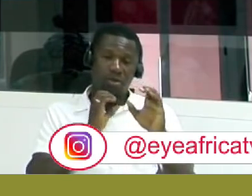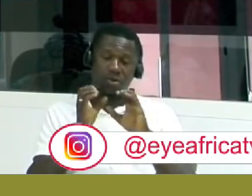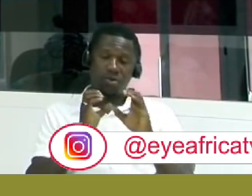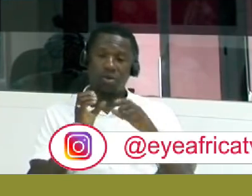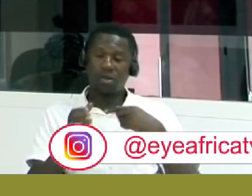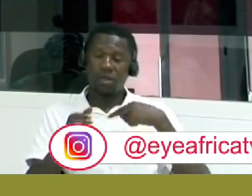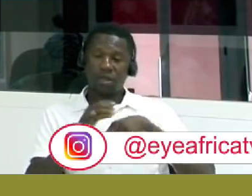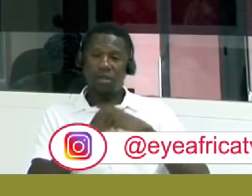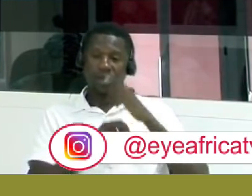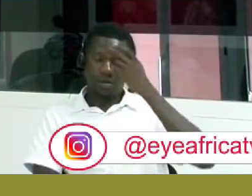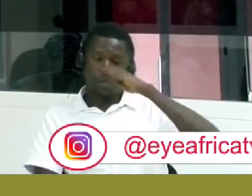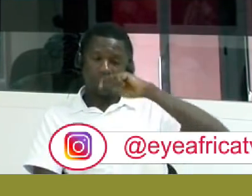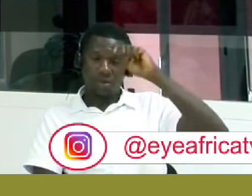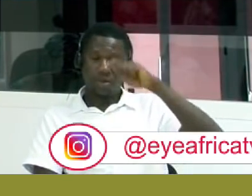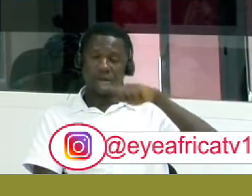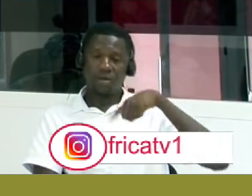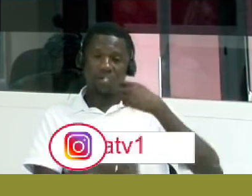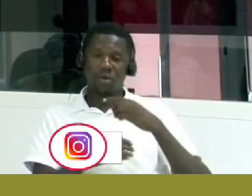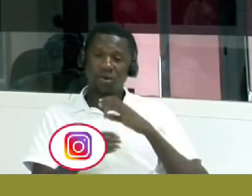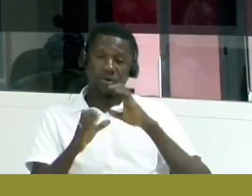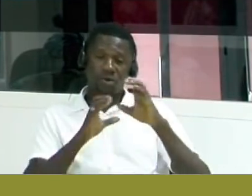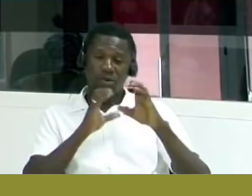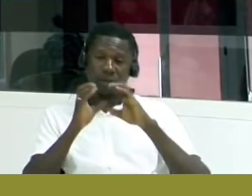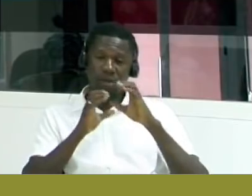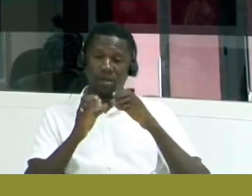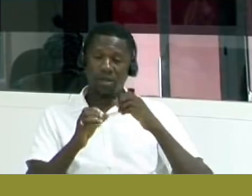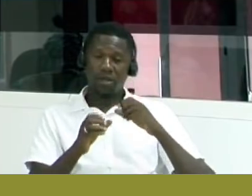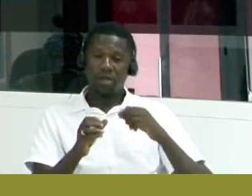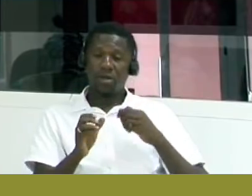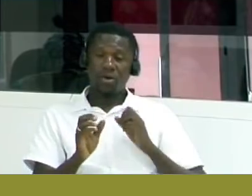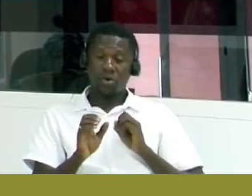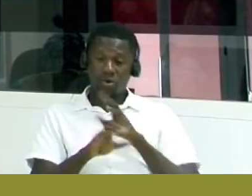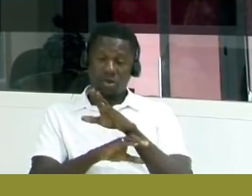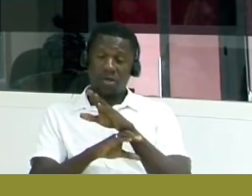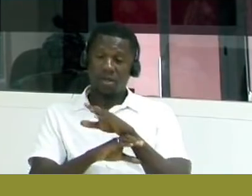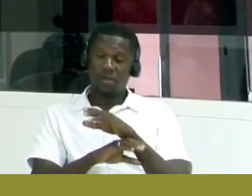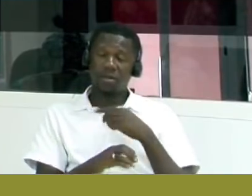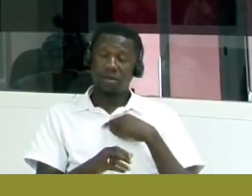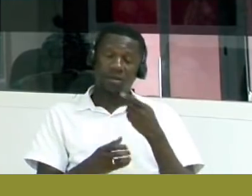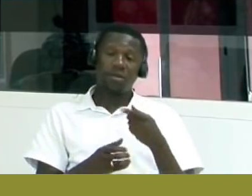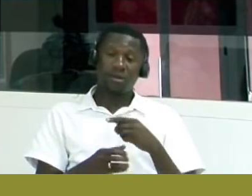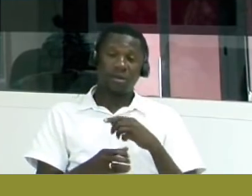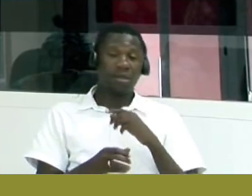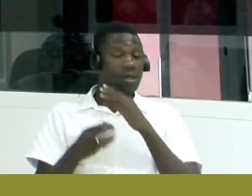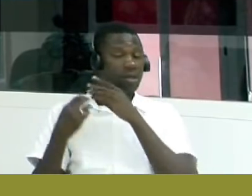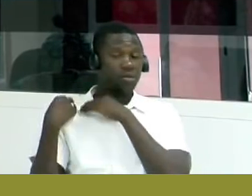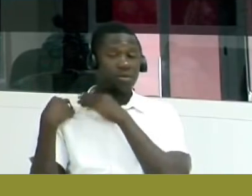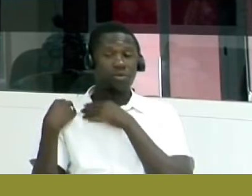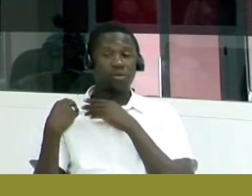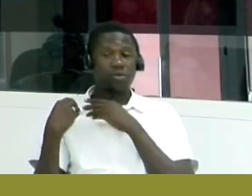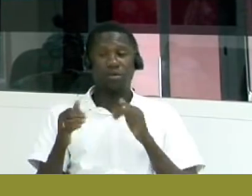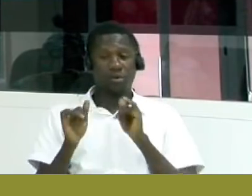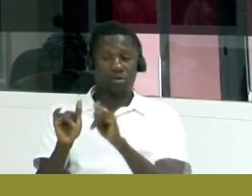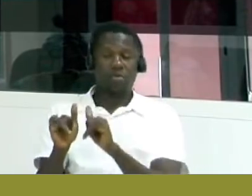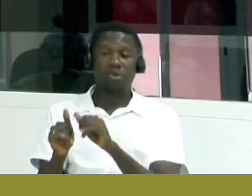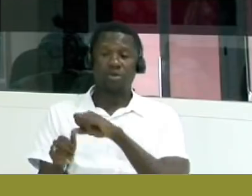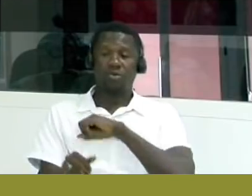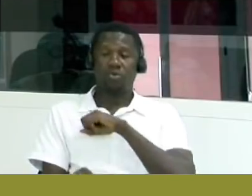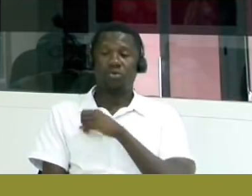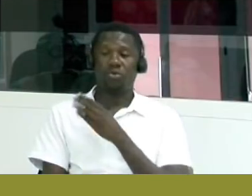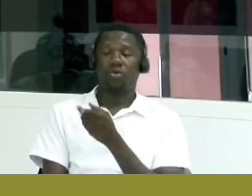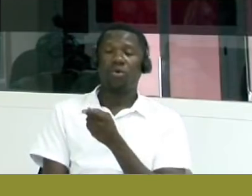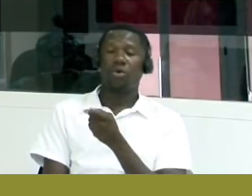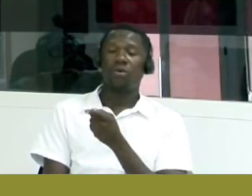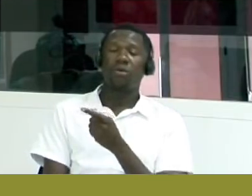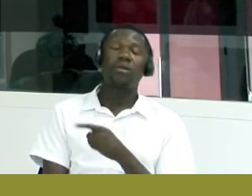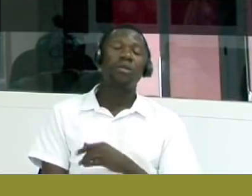to communicating operational orders, the ultimate responsibility would rest with you. As IG, yes,